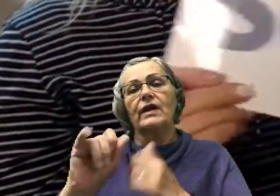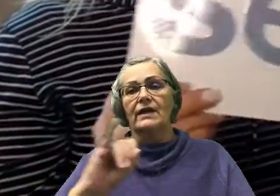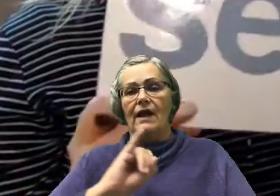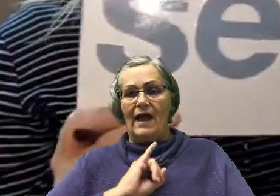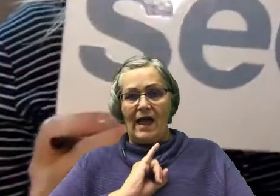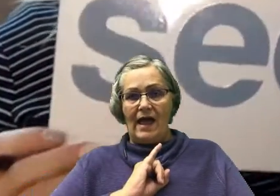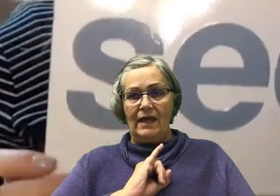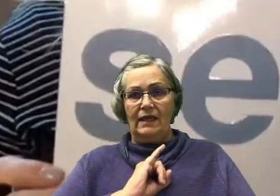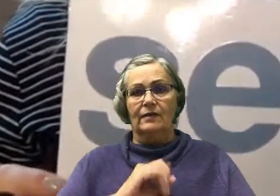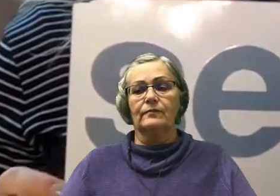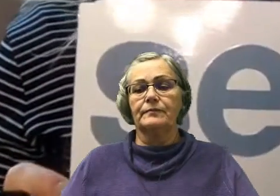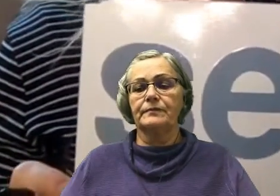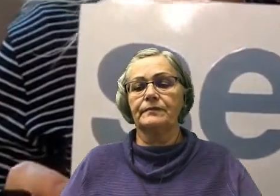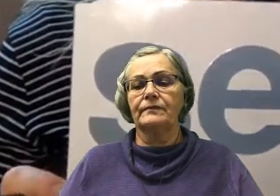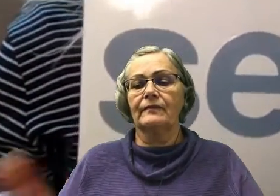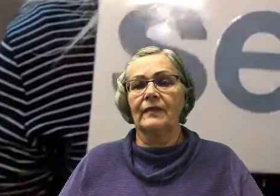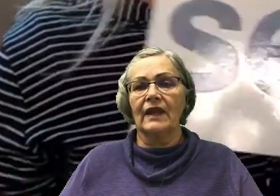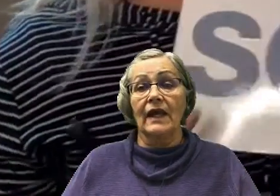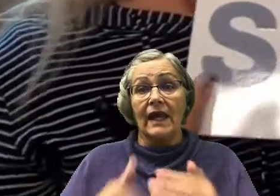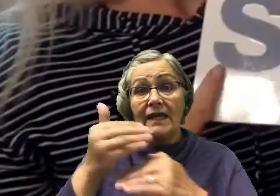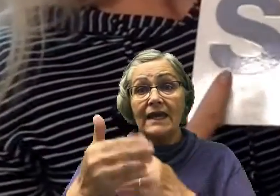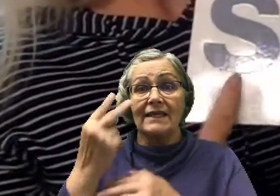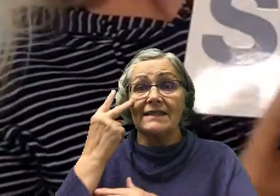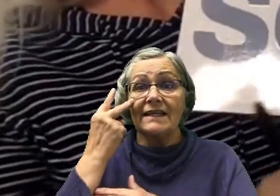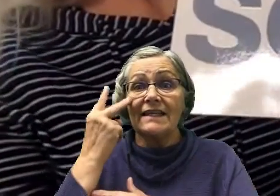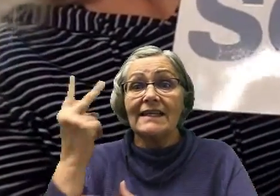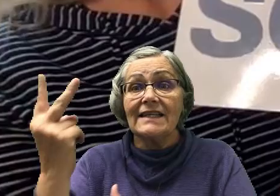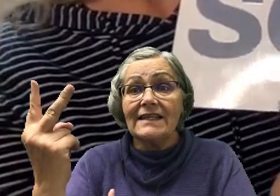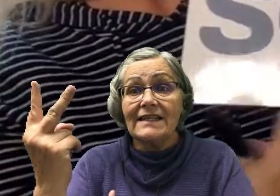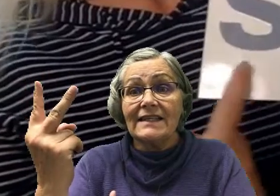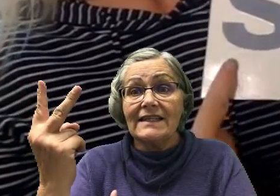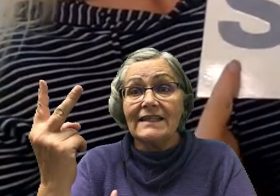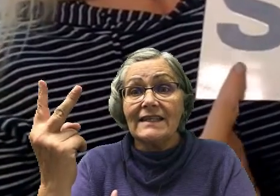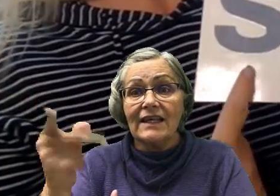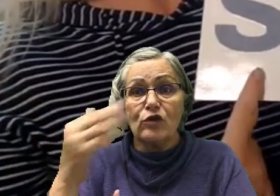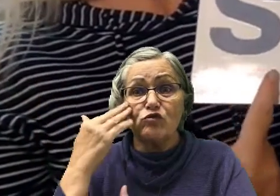Next, do you know this word? This is the word see.